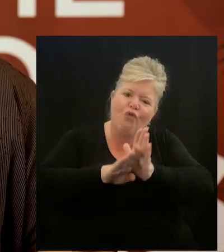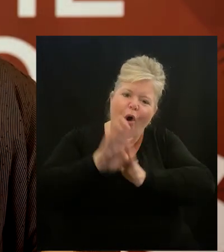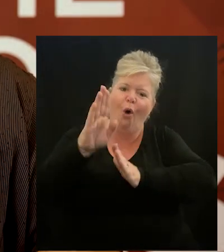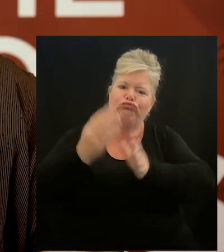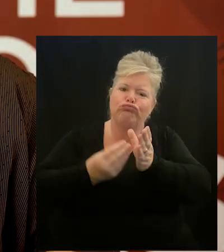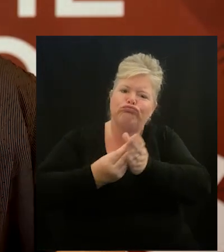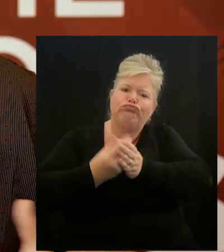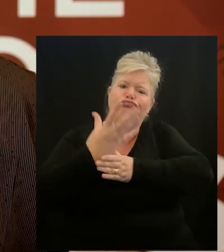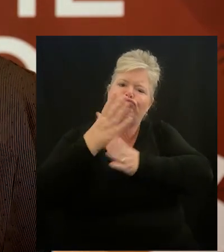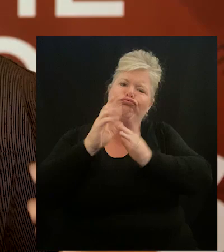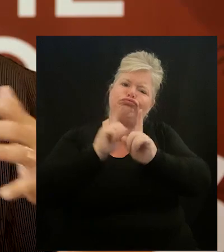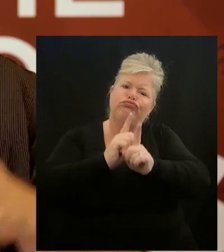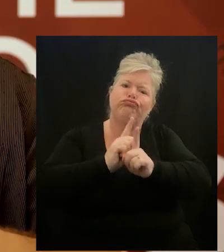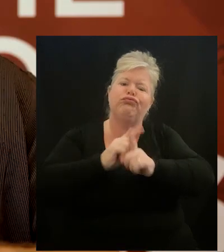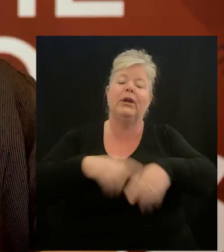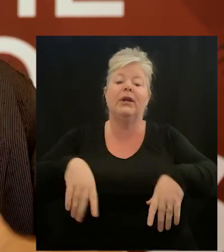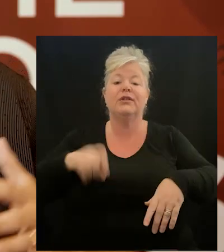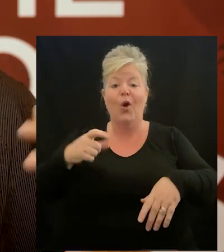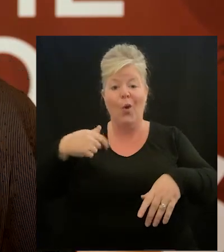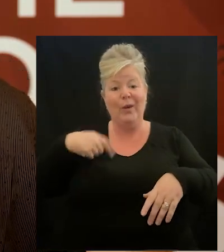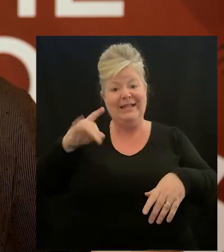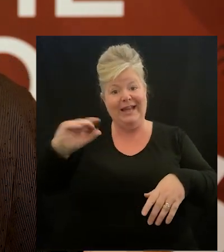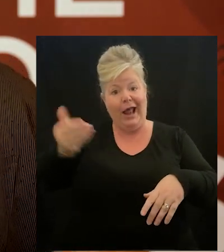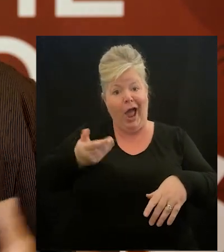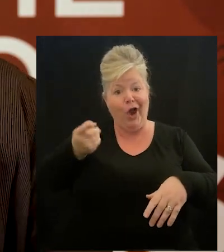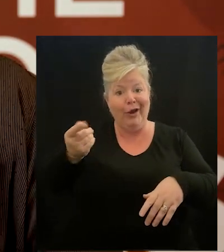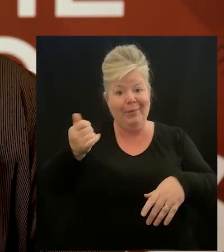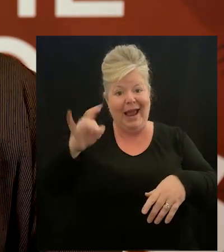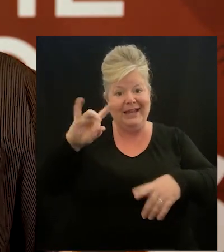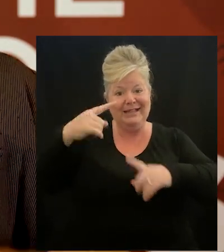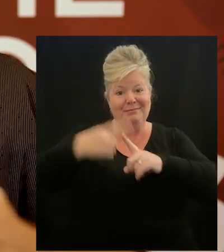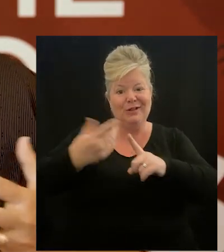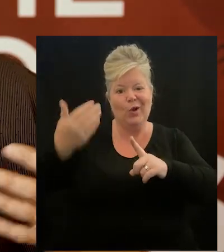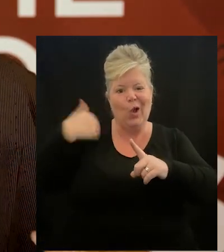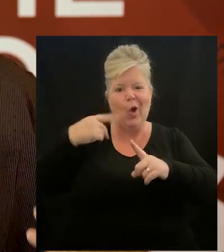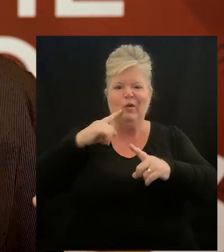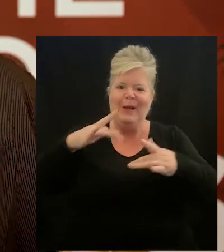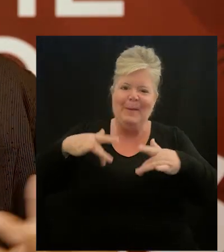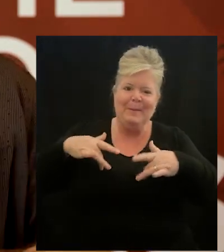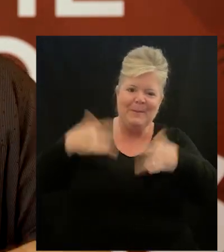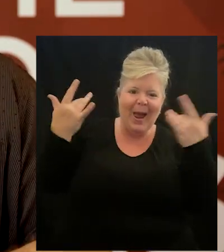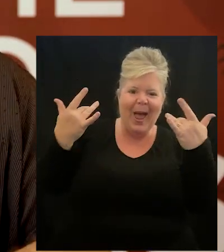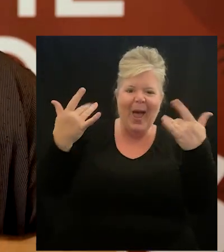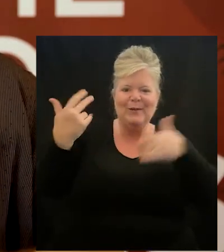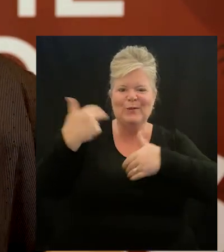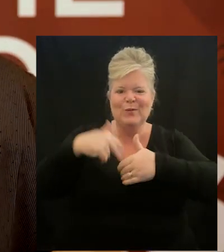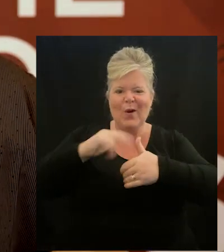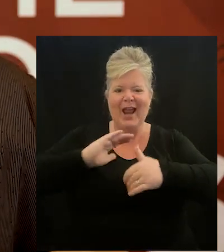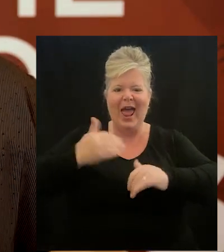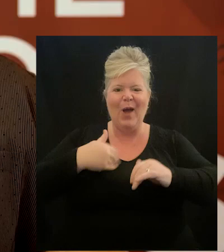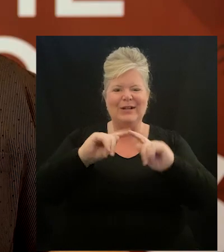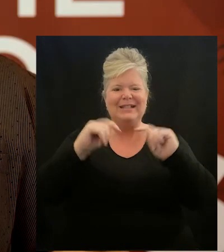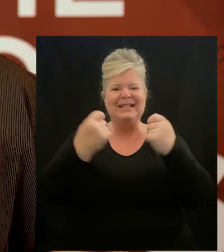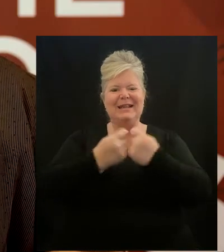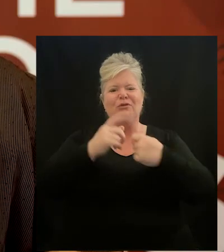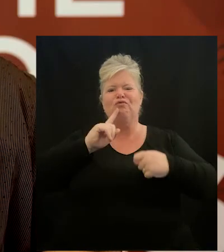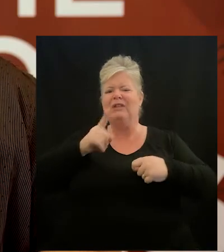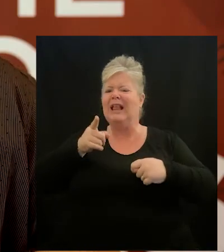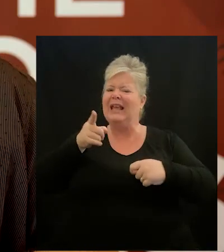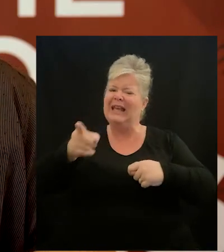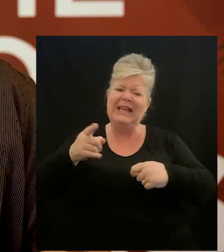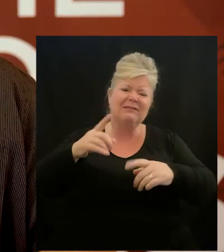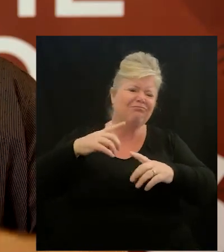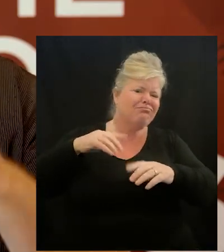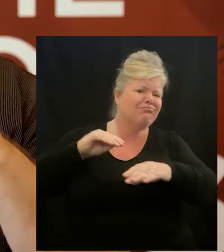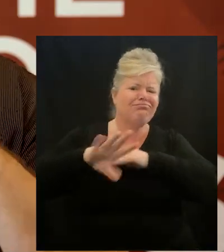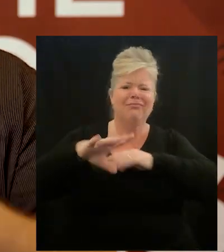So when we had the opportunity to bring him on our team almost 18 months ago now, it was one of the greatest joys of my life. John is making a huge difference in leading the Pure